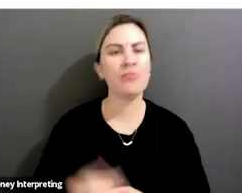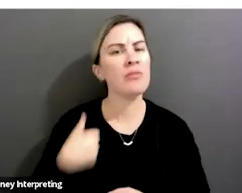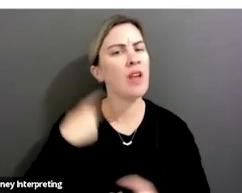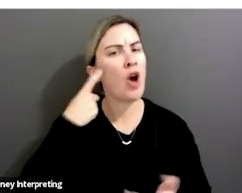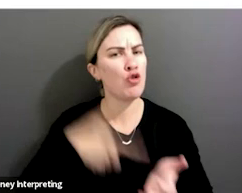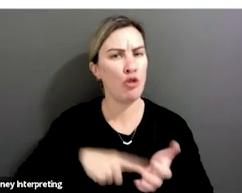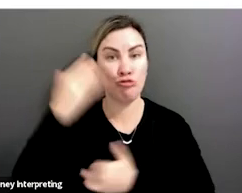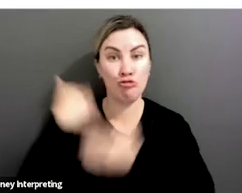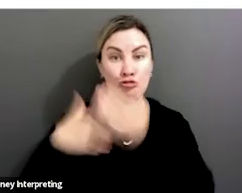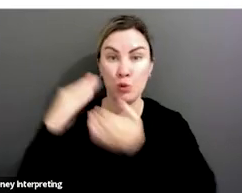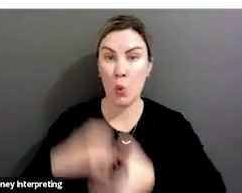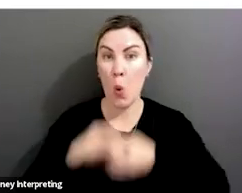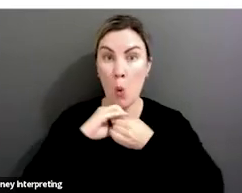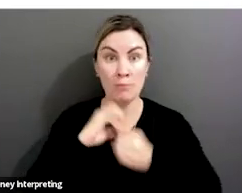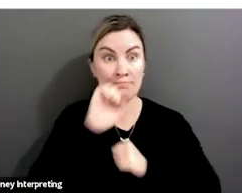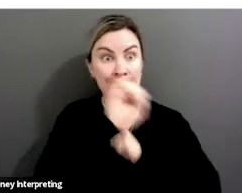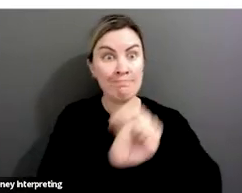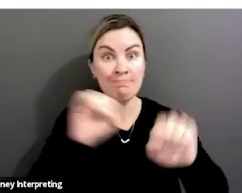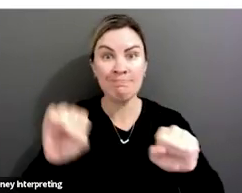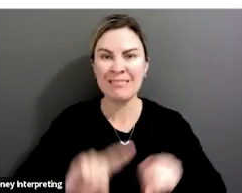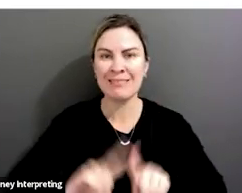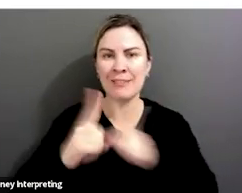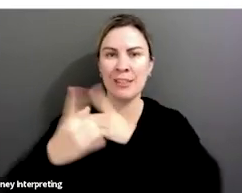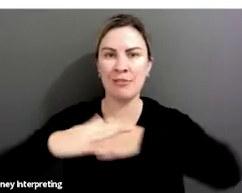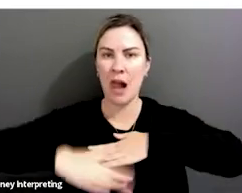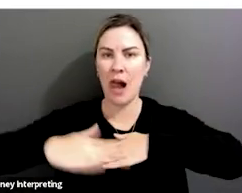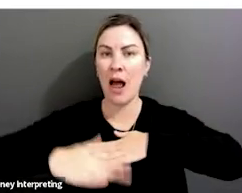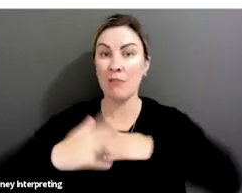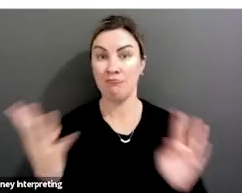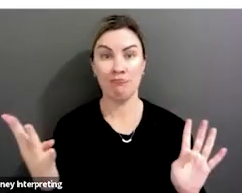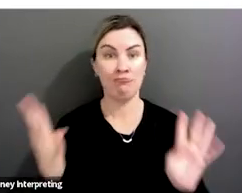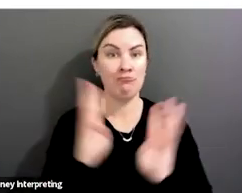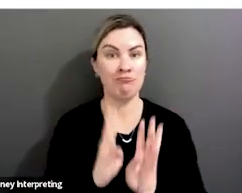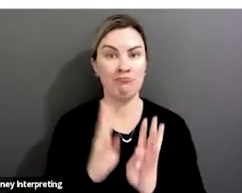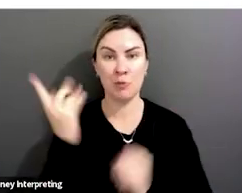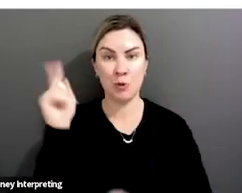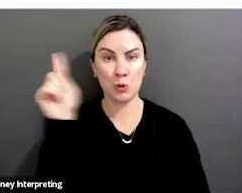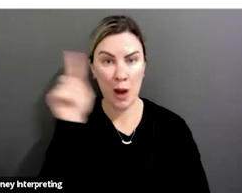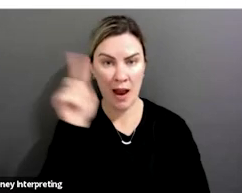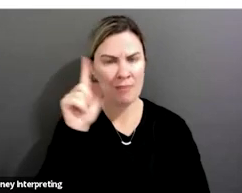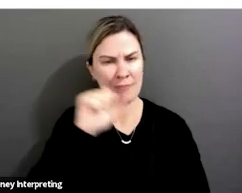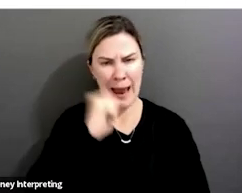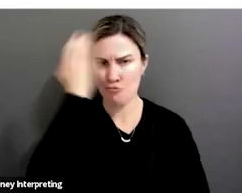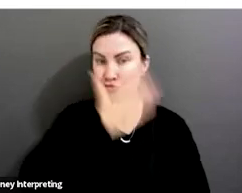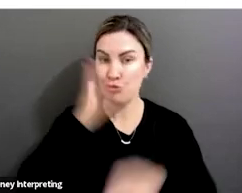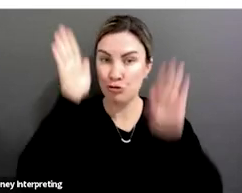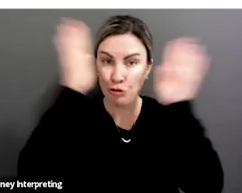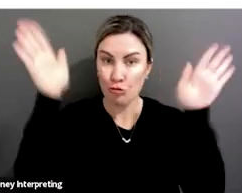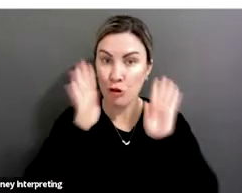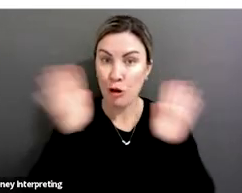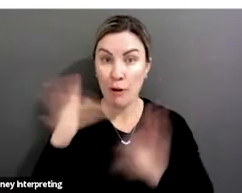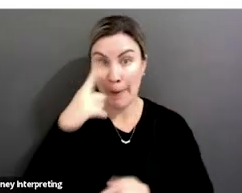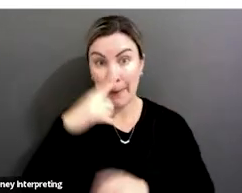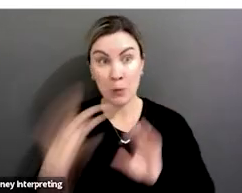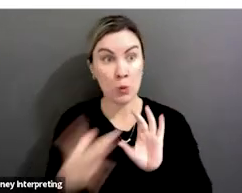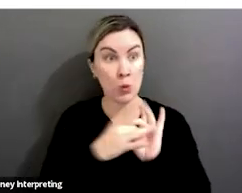of the various lands on which you all join us from today, the Aboriginal and Torres Strait Islander people also who are participating in today's